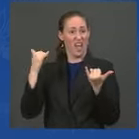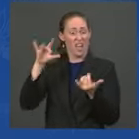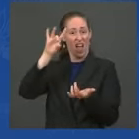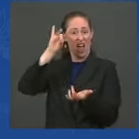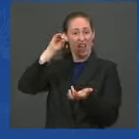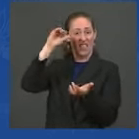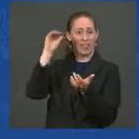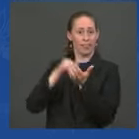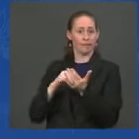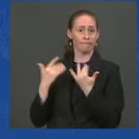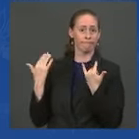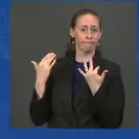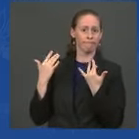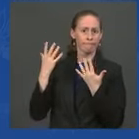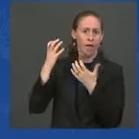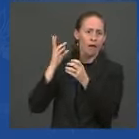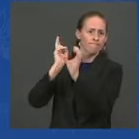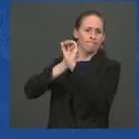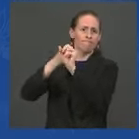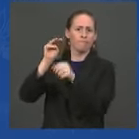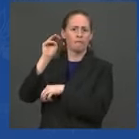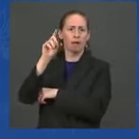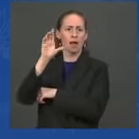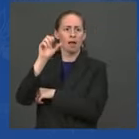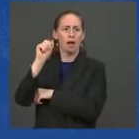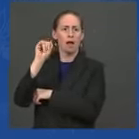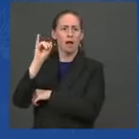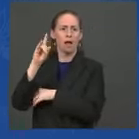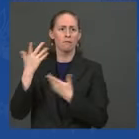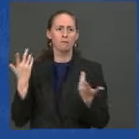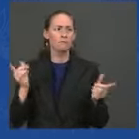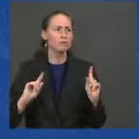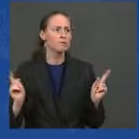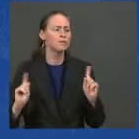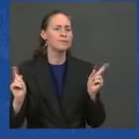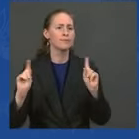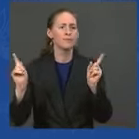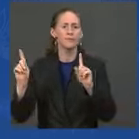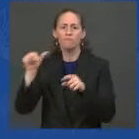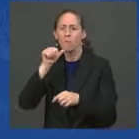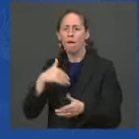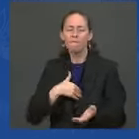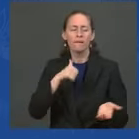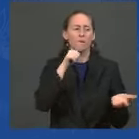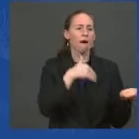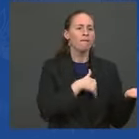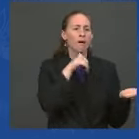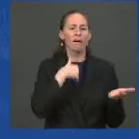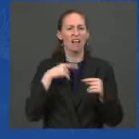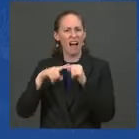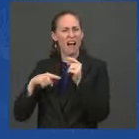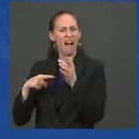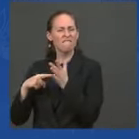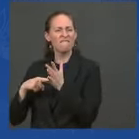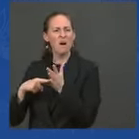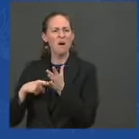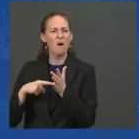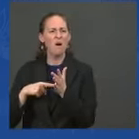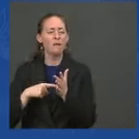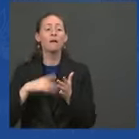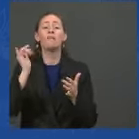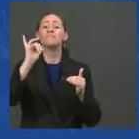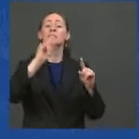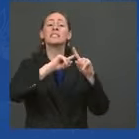no spaces. We can afford to do this. But at any rate, we also have to provide businesses with tax credits to build on-site care facilities.